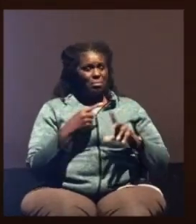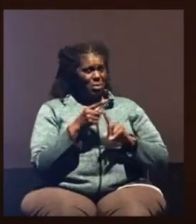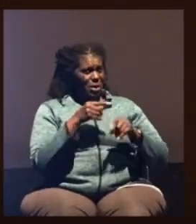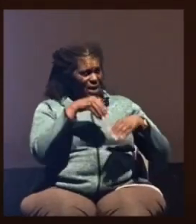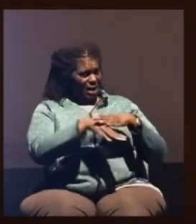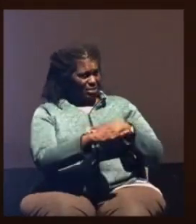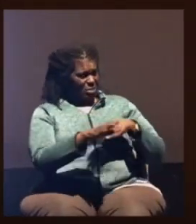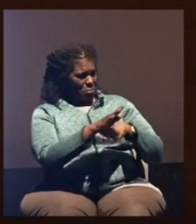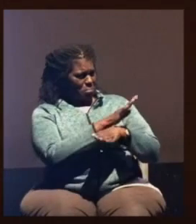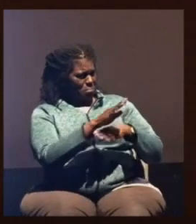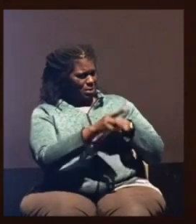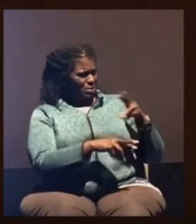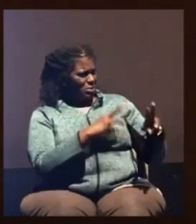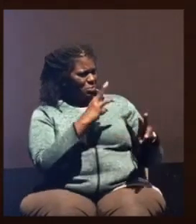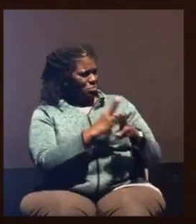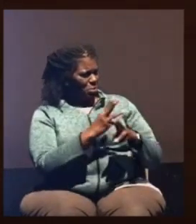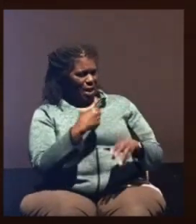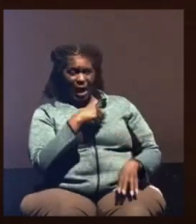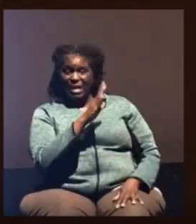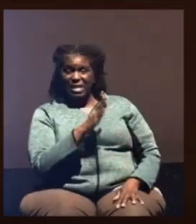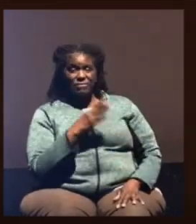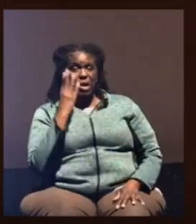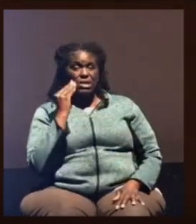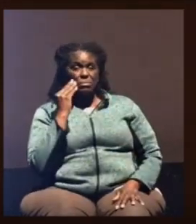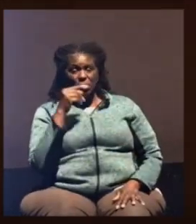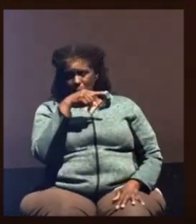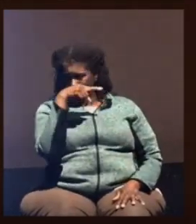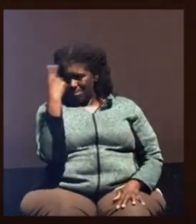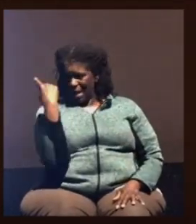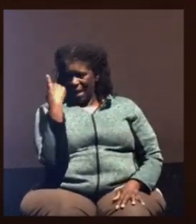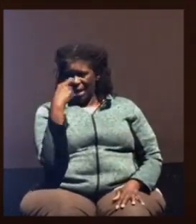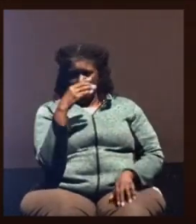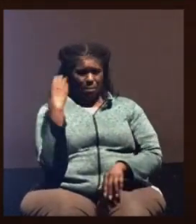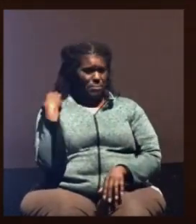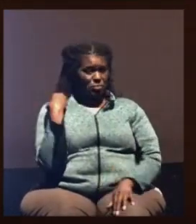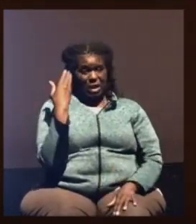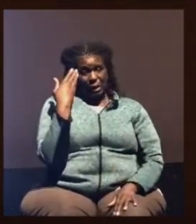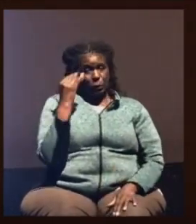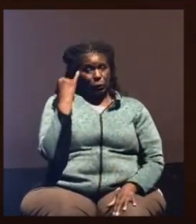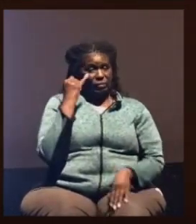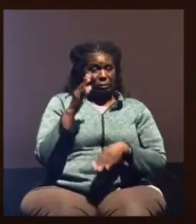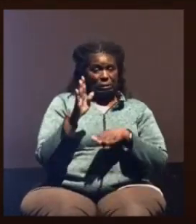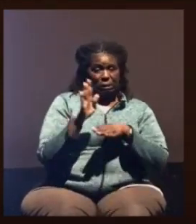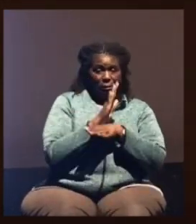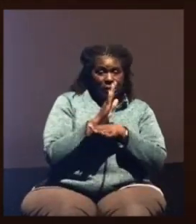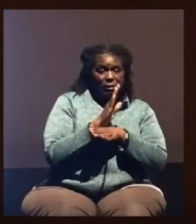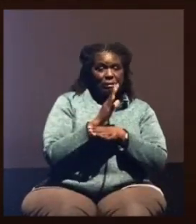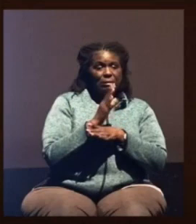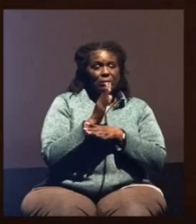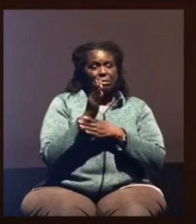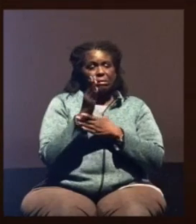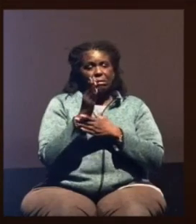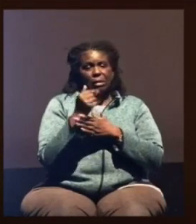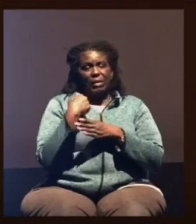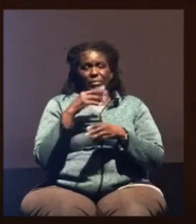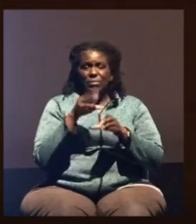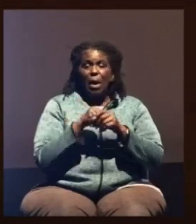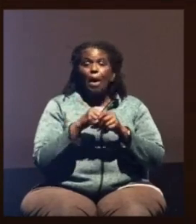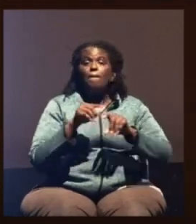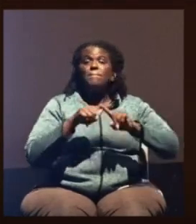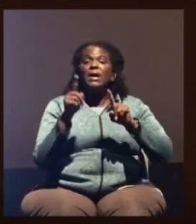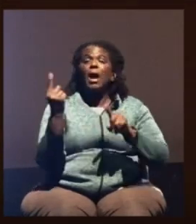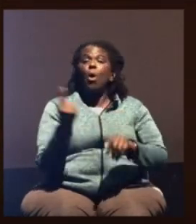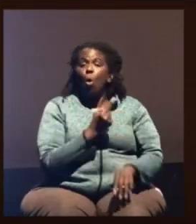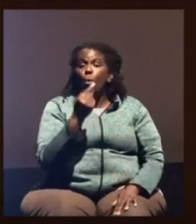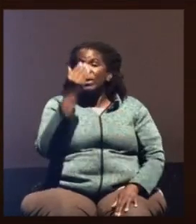life, I never had a black boss. I don't know if it was the industry or anything like that, but I never felt like I couldn't achieve because